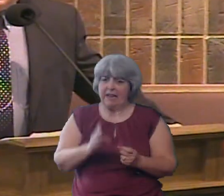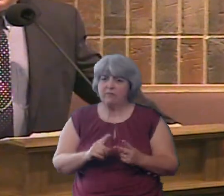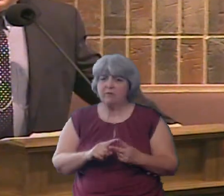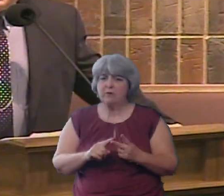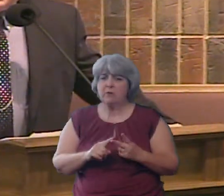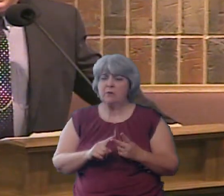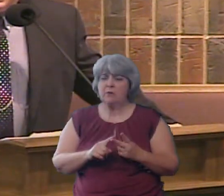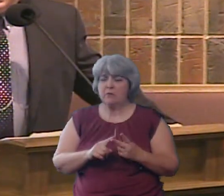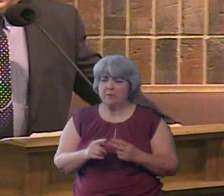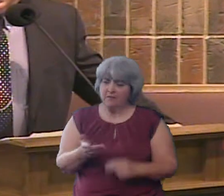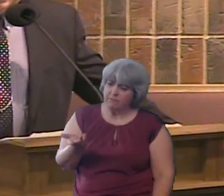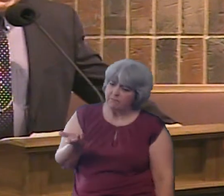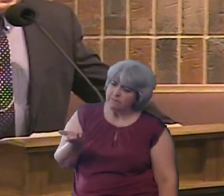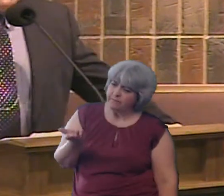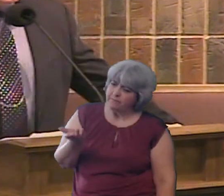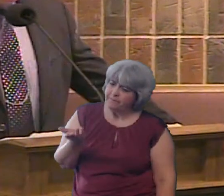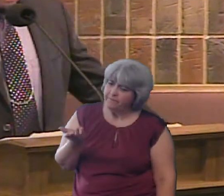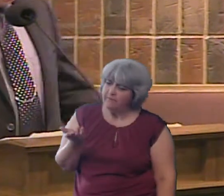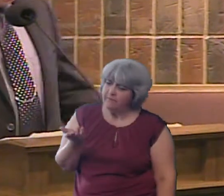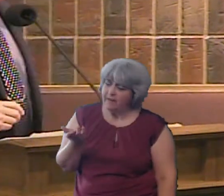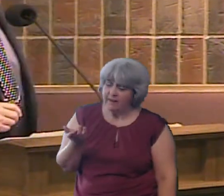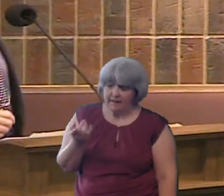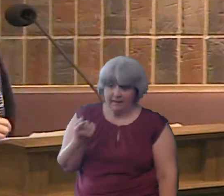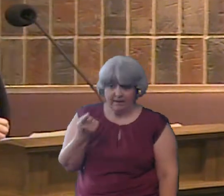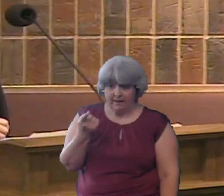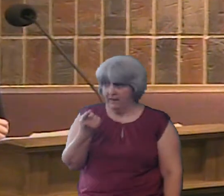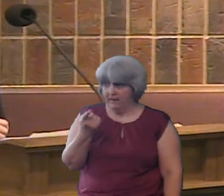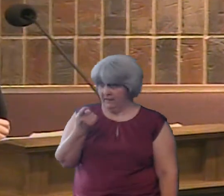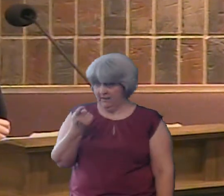Samson? This guy was,